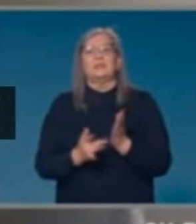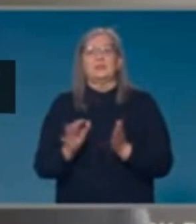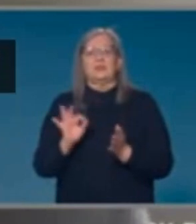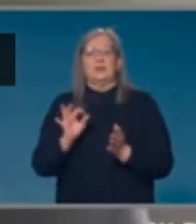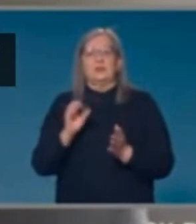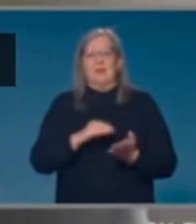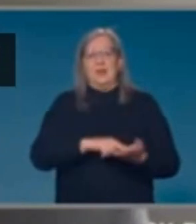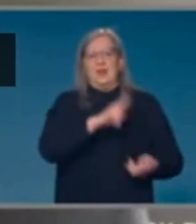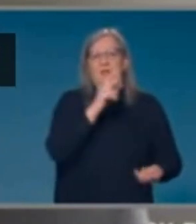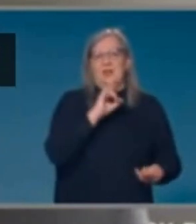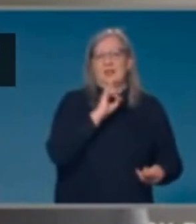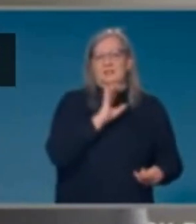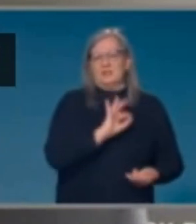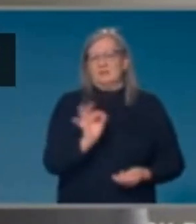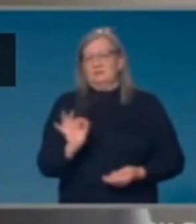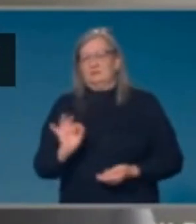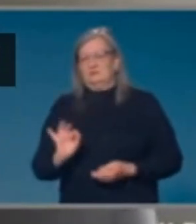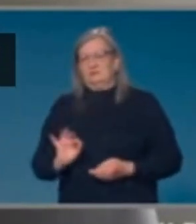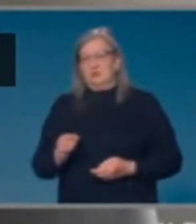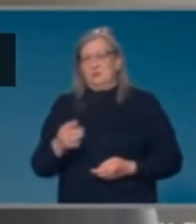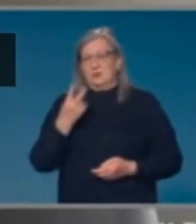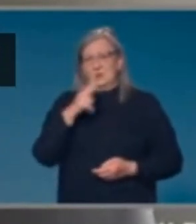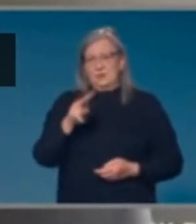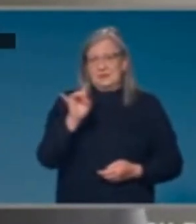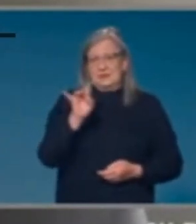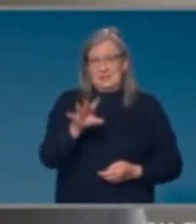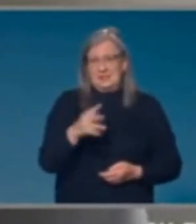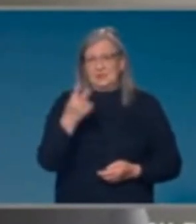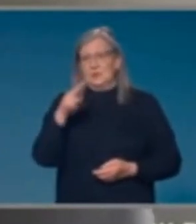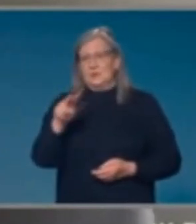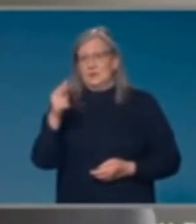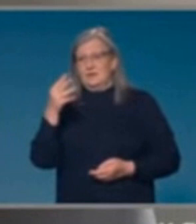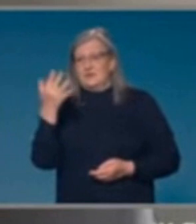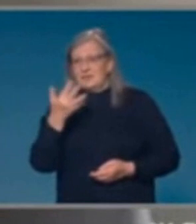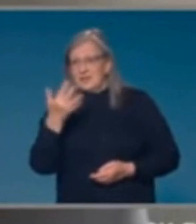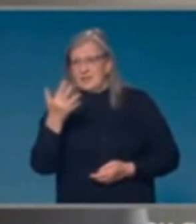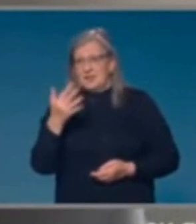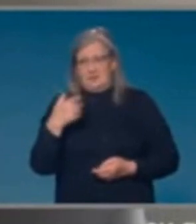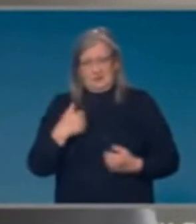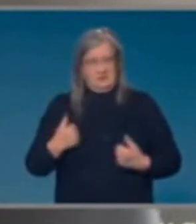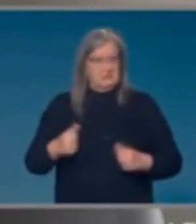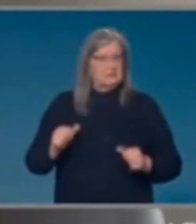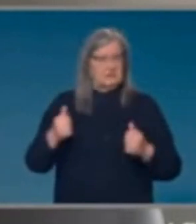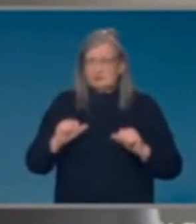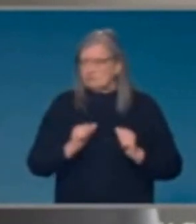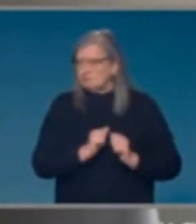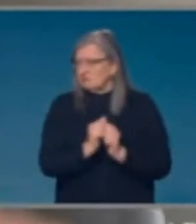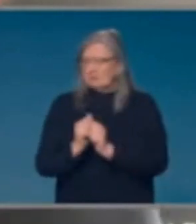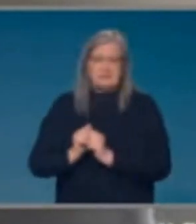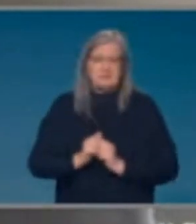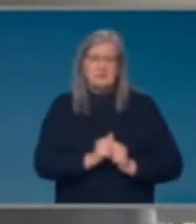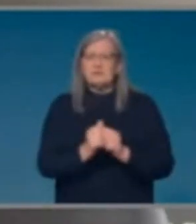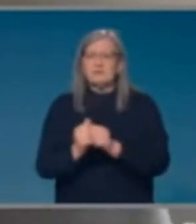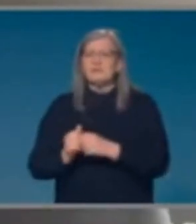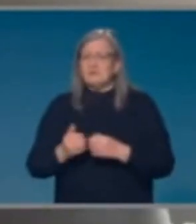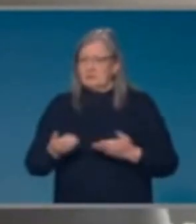went through these processes internally. We achieved a unified approach and actually delivered the results for